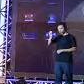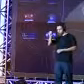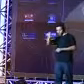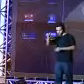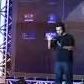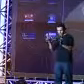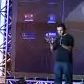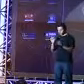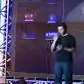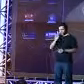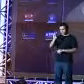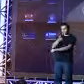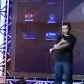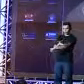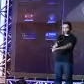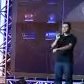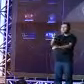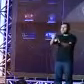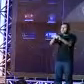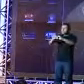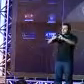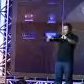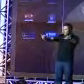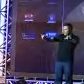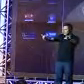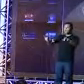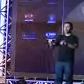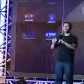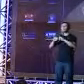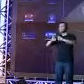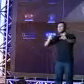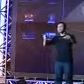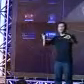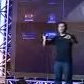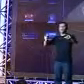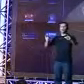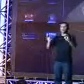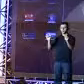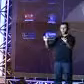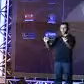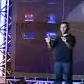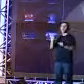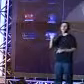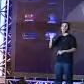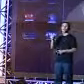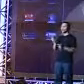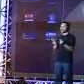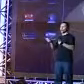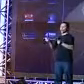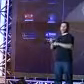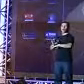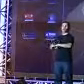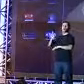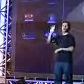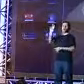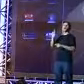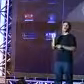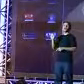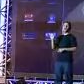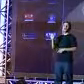There are 4 major news companies reporting news on the television.